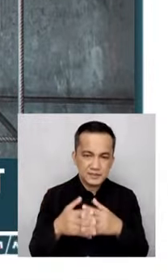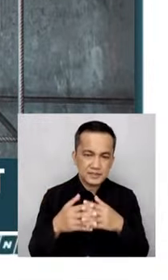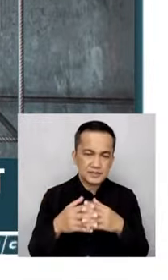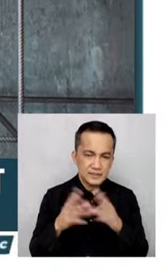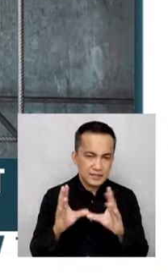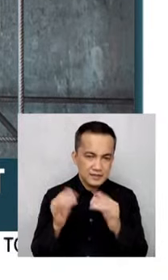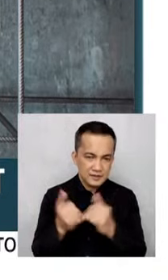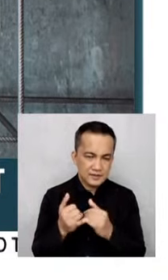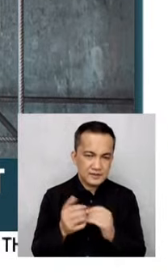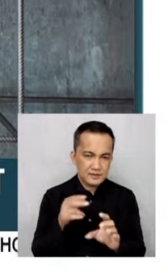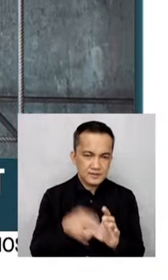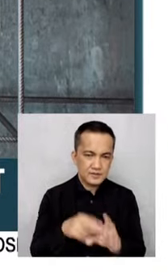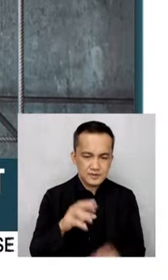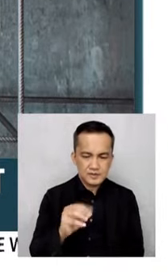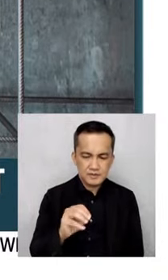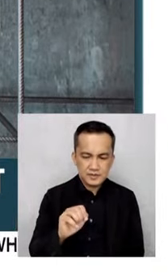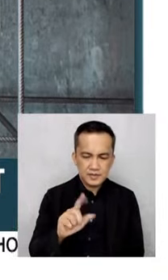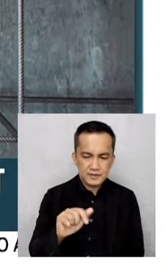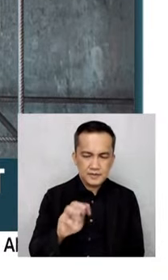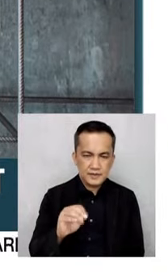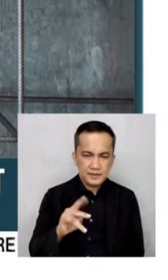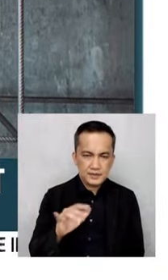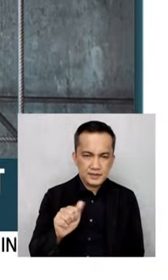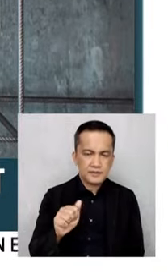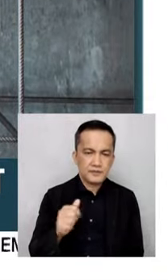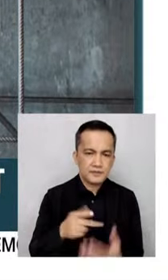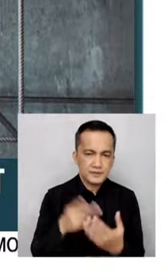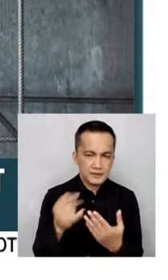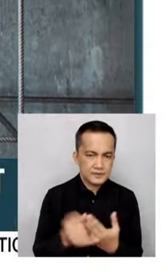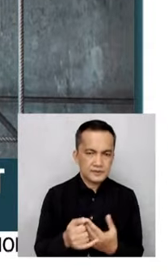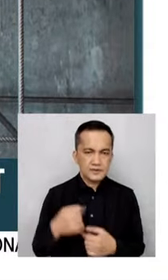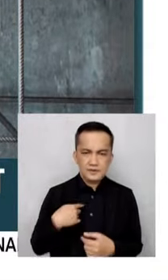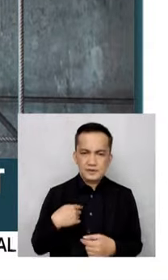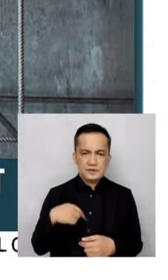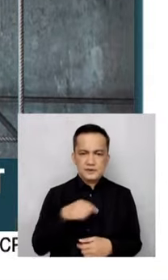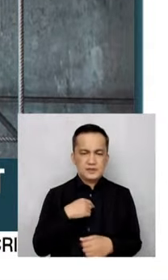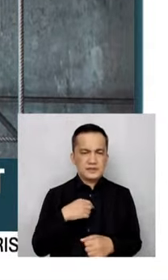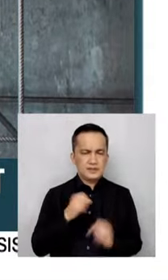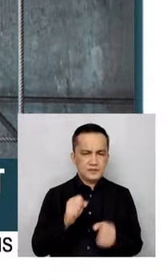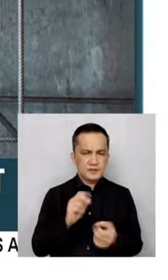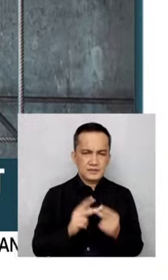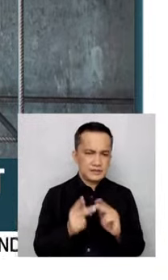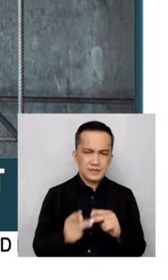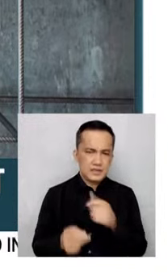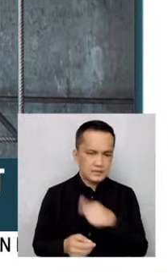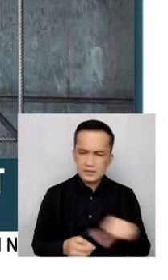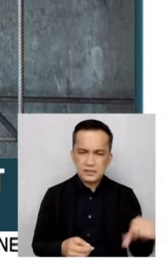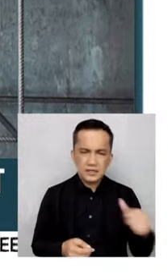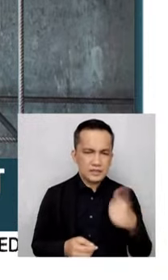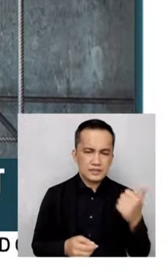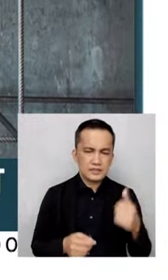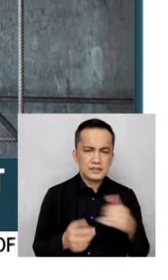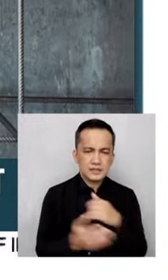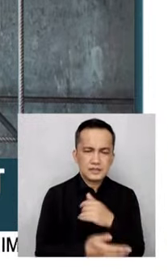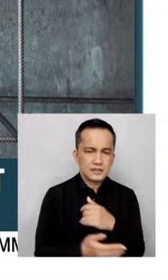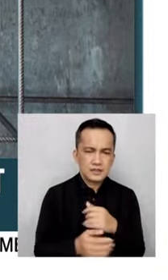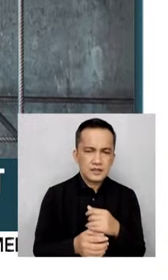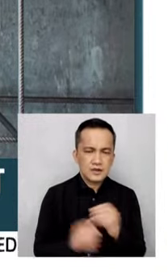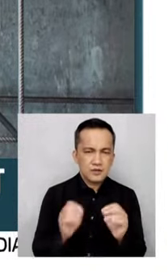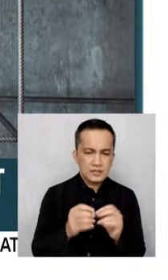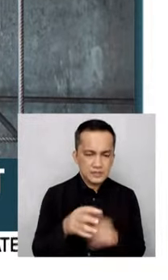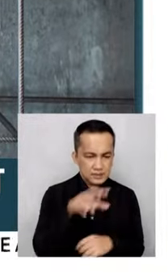involved in the Malampaya project. Mm-hmm. So we can partner with any other country that has no claim over the West Philippine Sea.